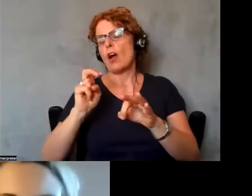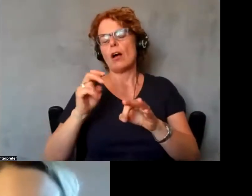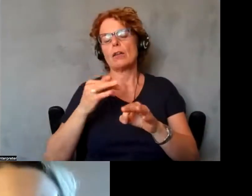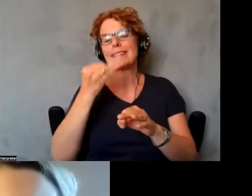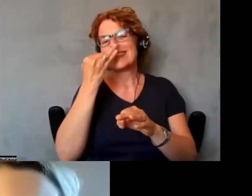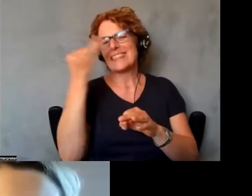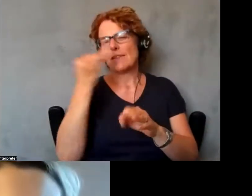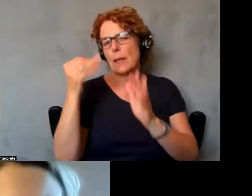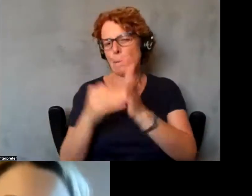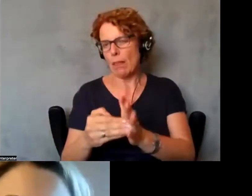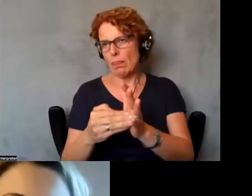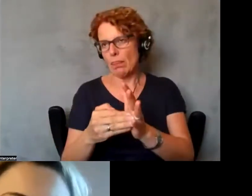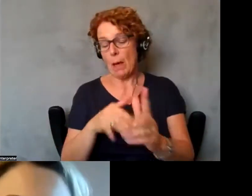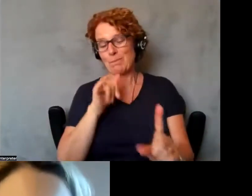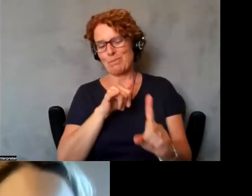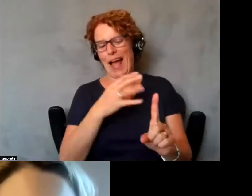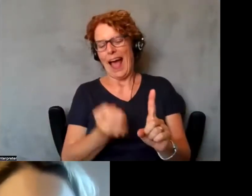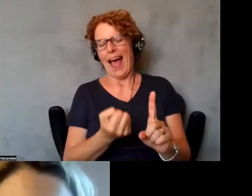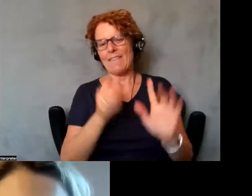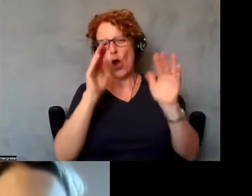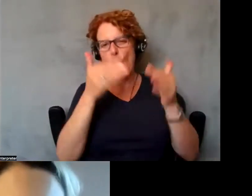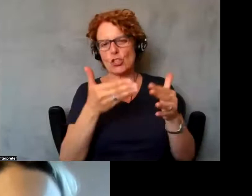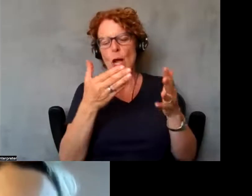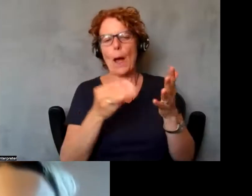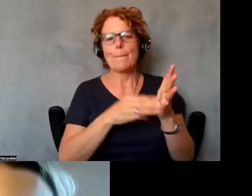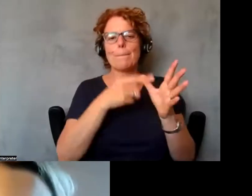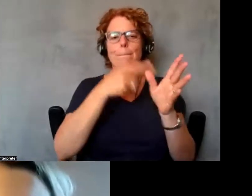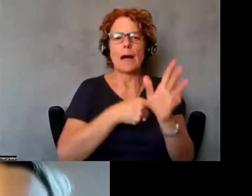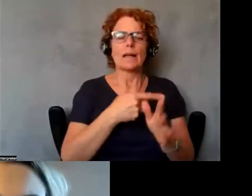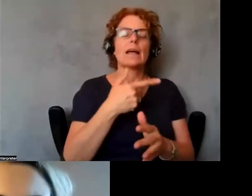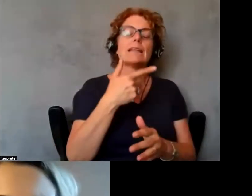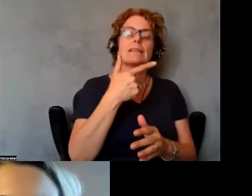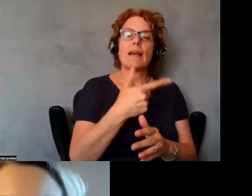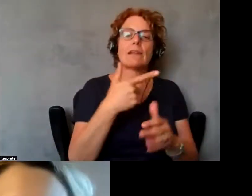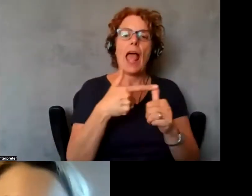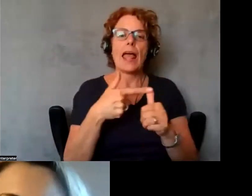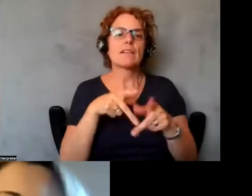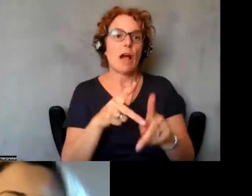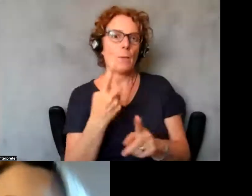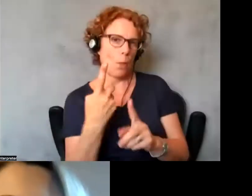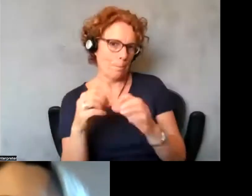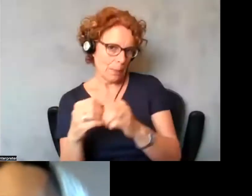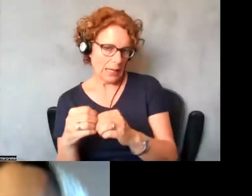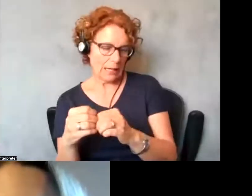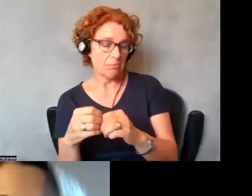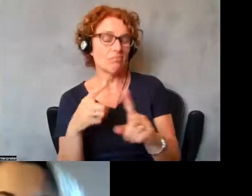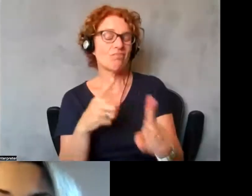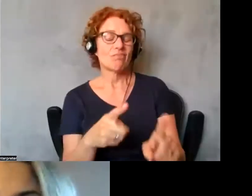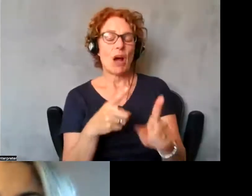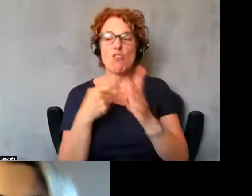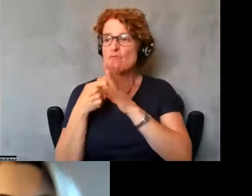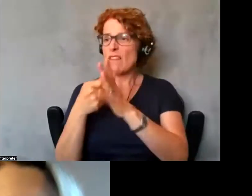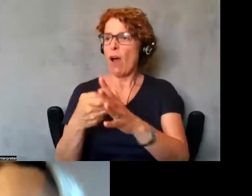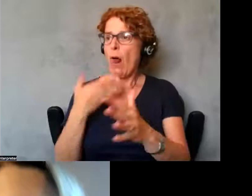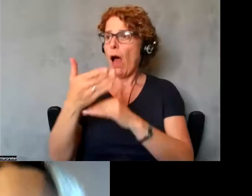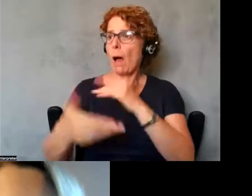The child is suspected to have Usher with Myo7A type 1B, but they don't have a referral now to ophthalmology until